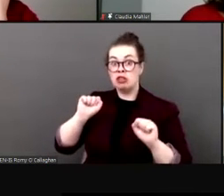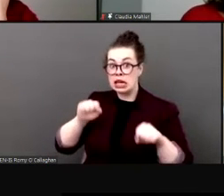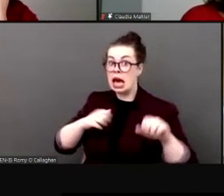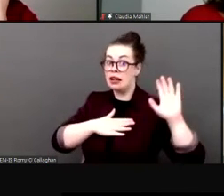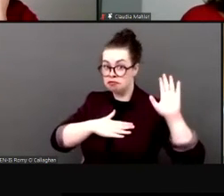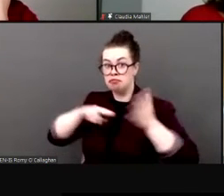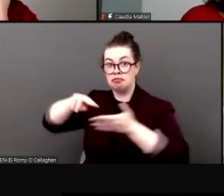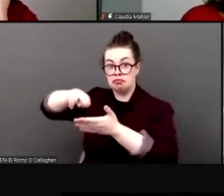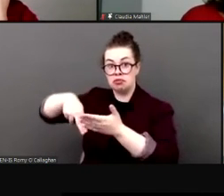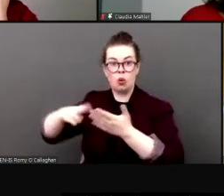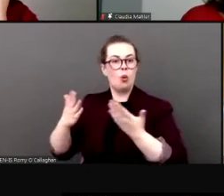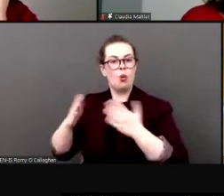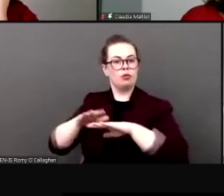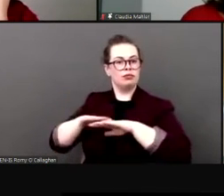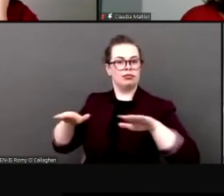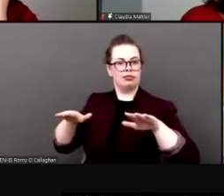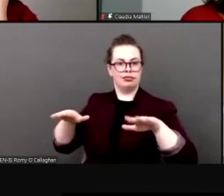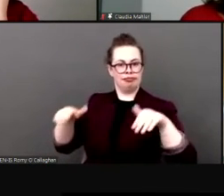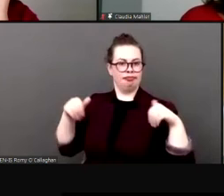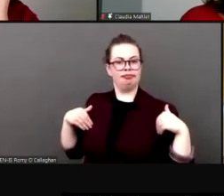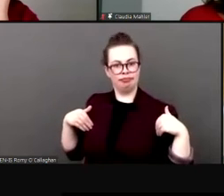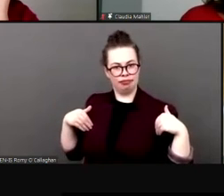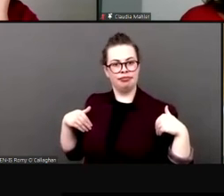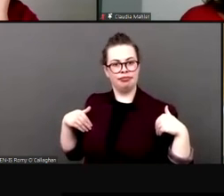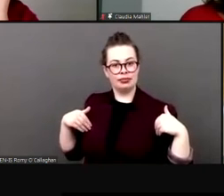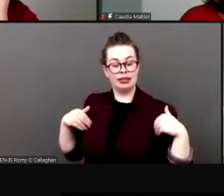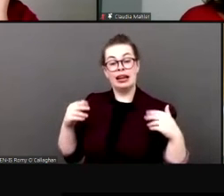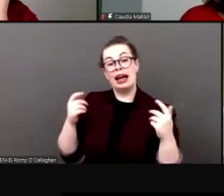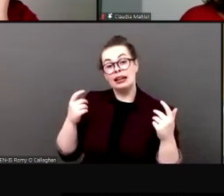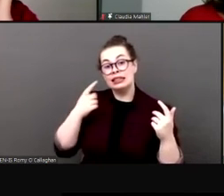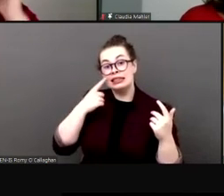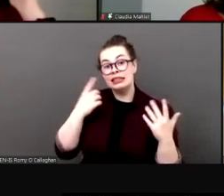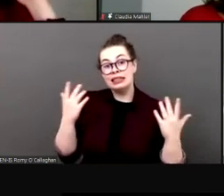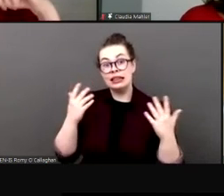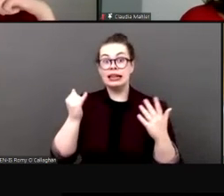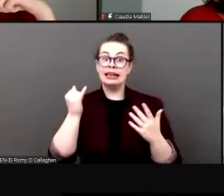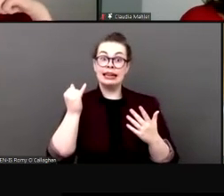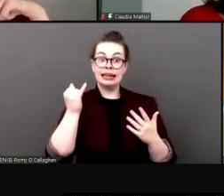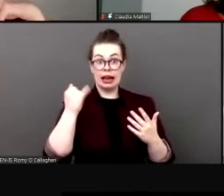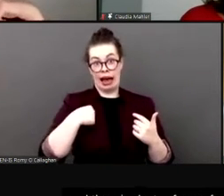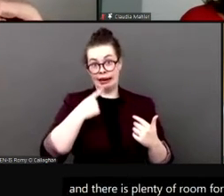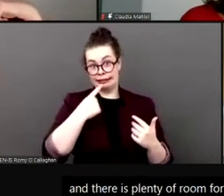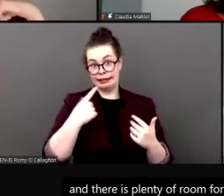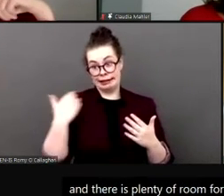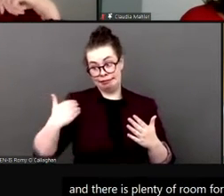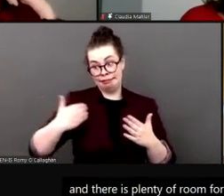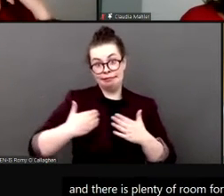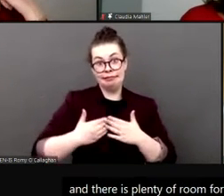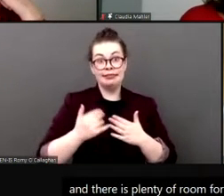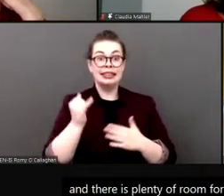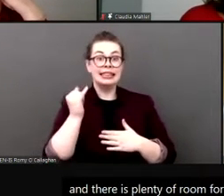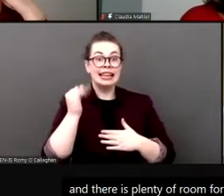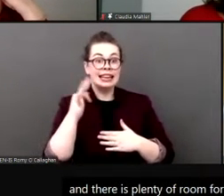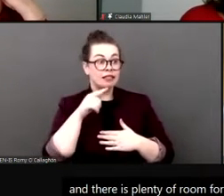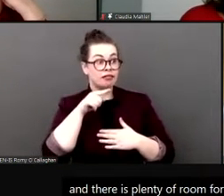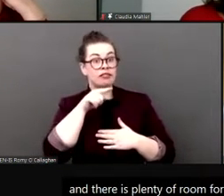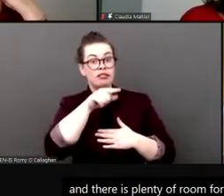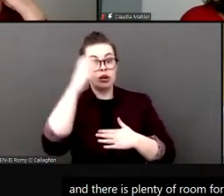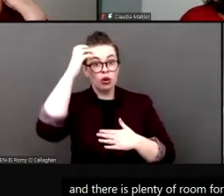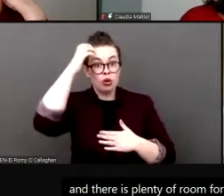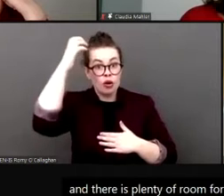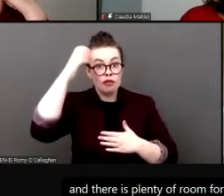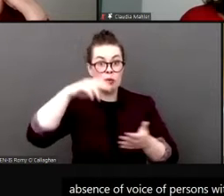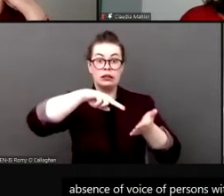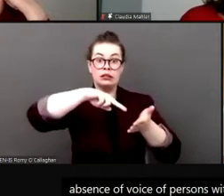that the absence of voice of persons with disabilities and older people during the